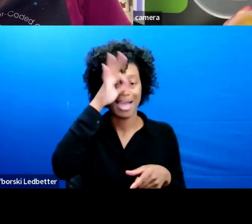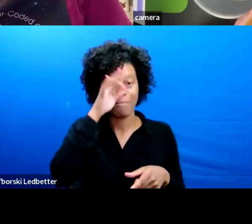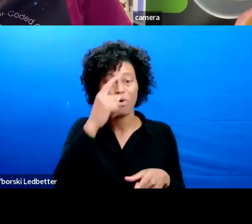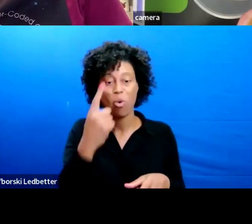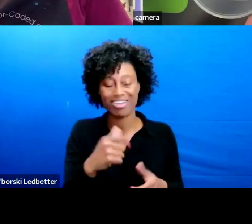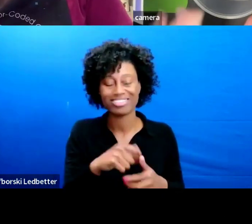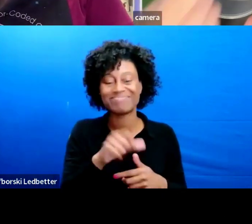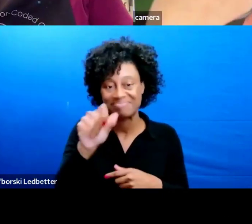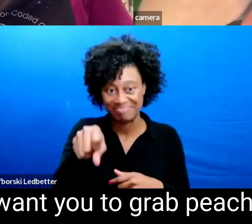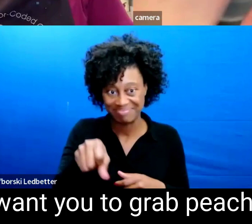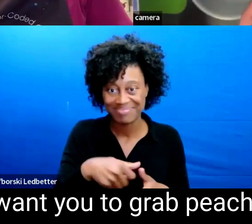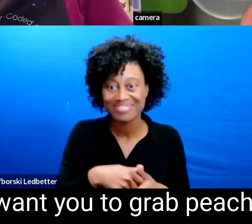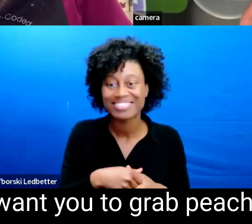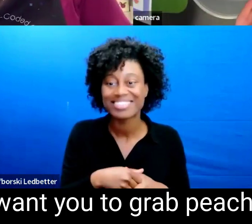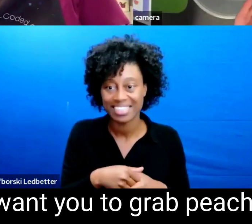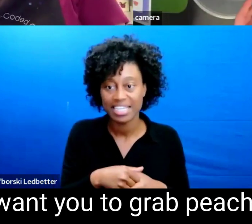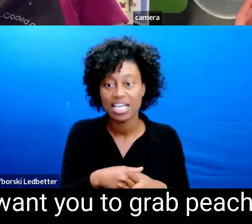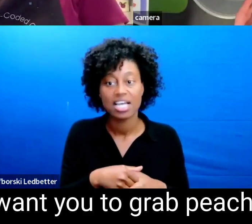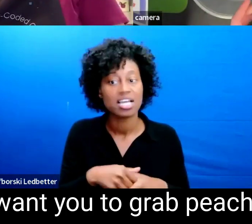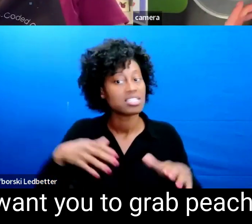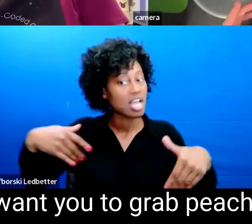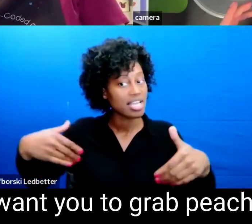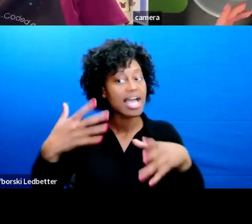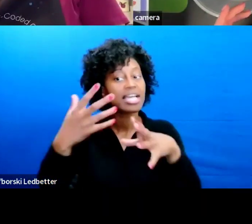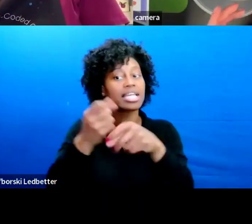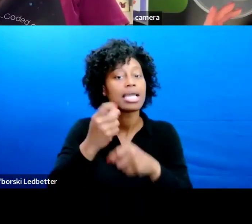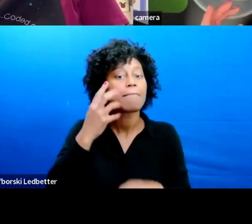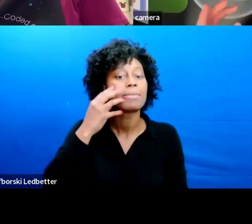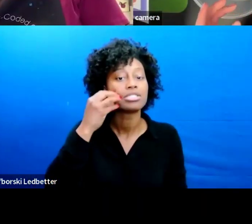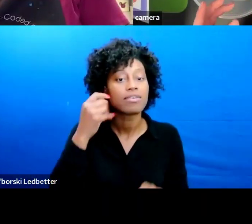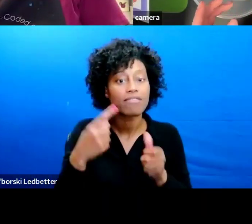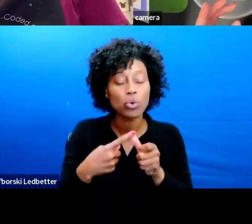yet. I want you to grab peach first.